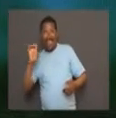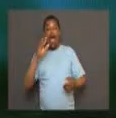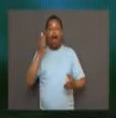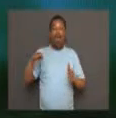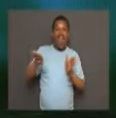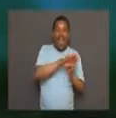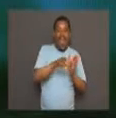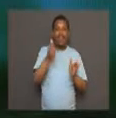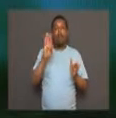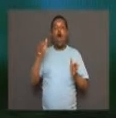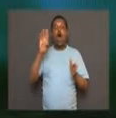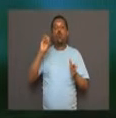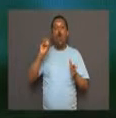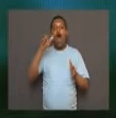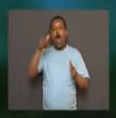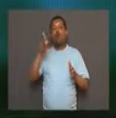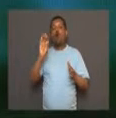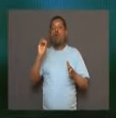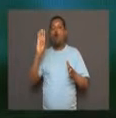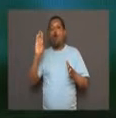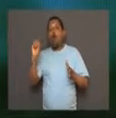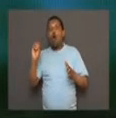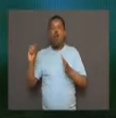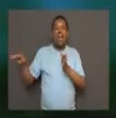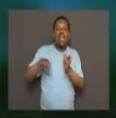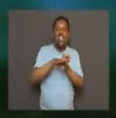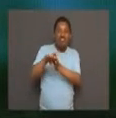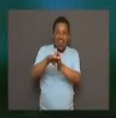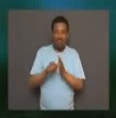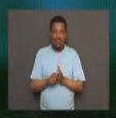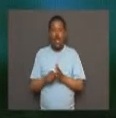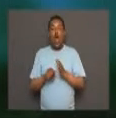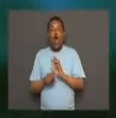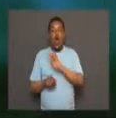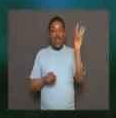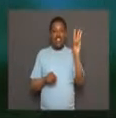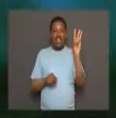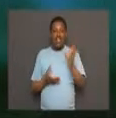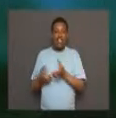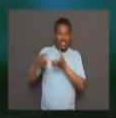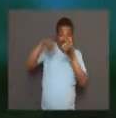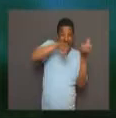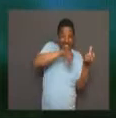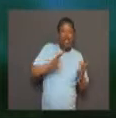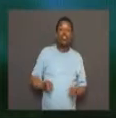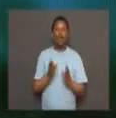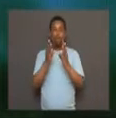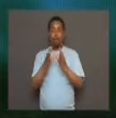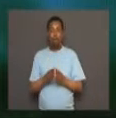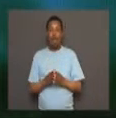and Baro Akobo rivers, the Western Drainage